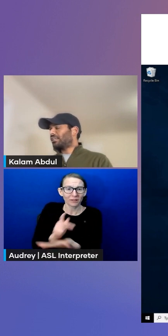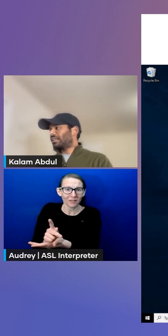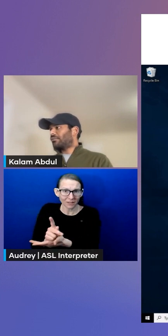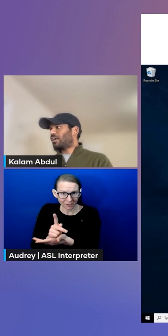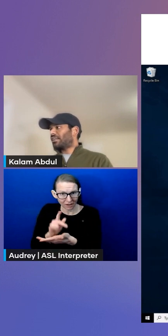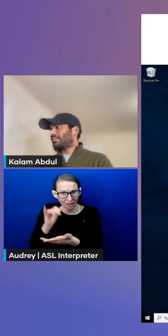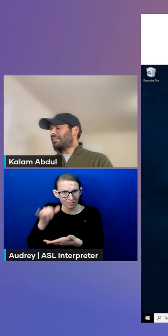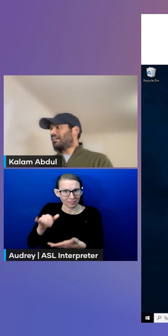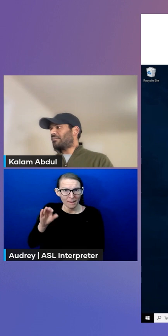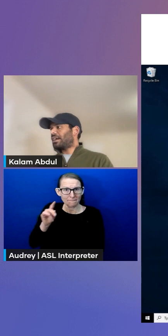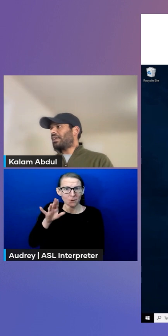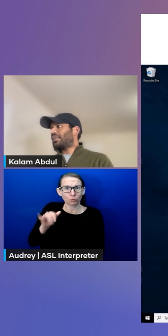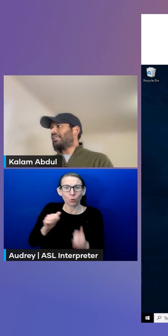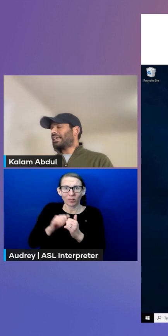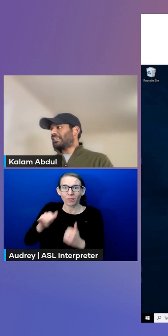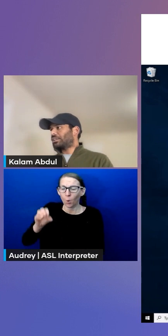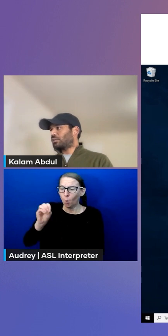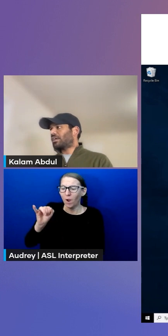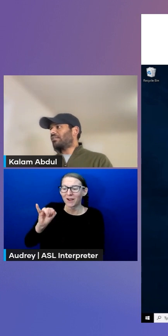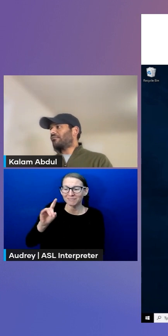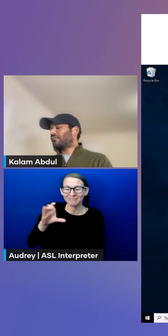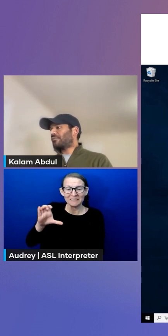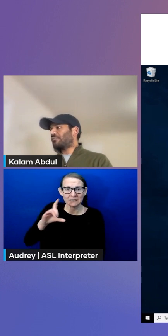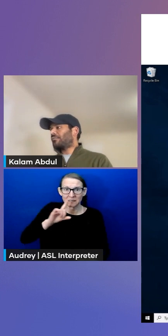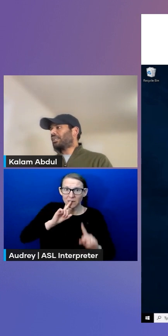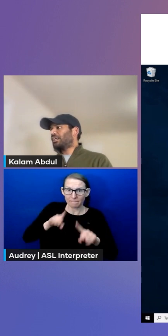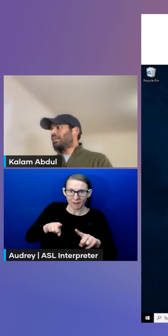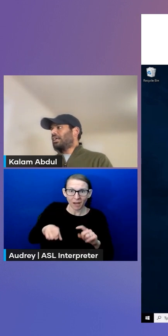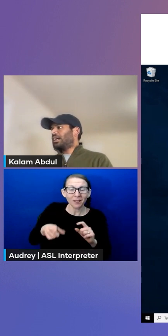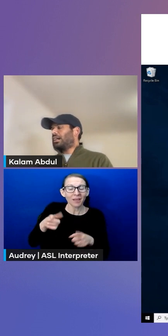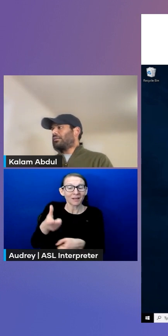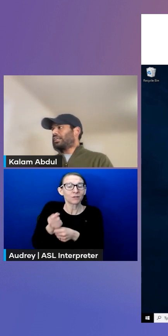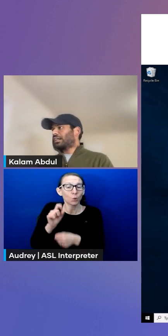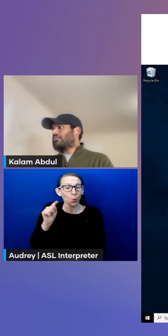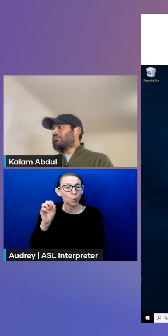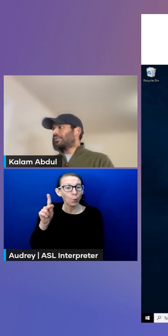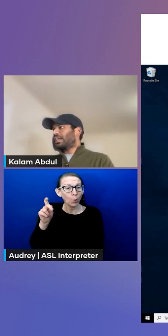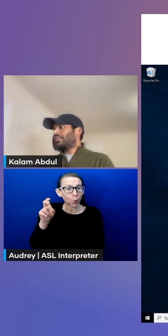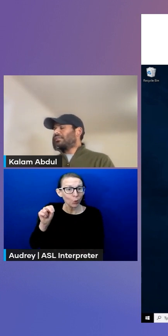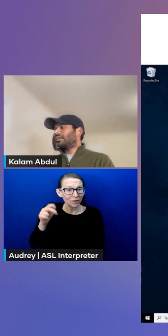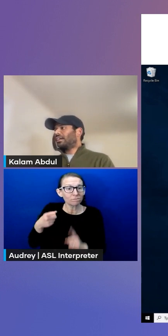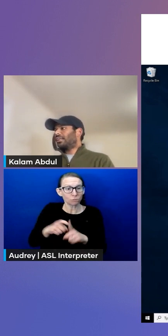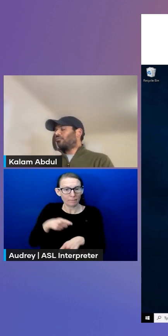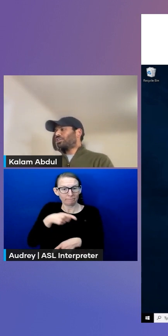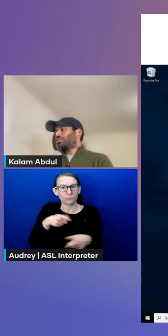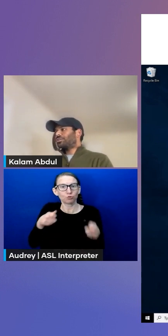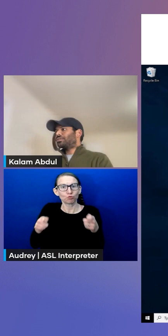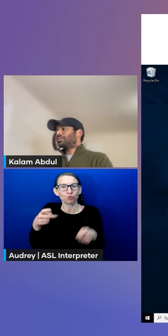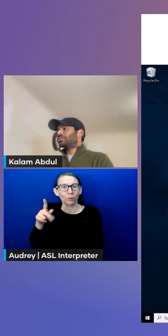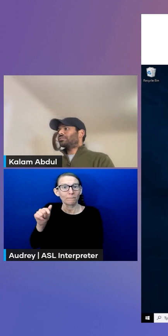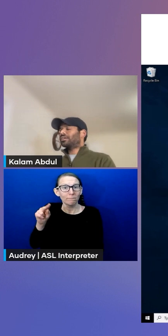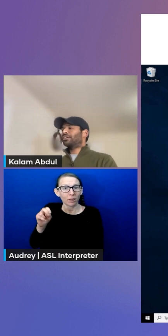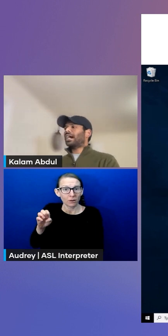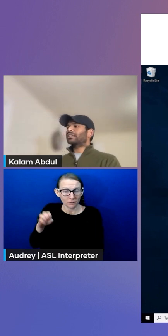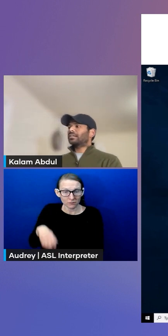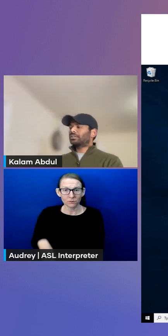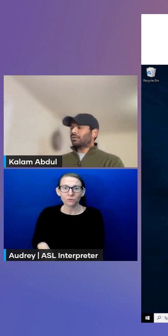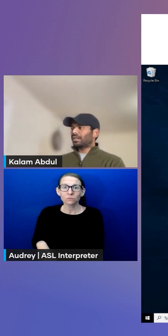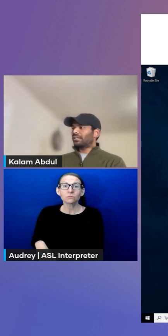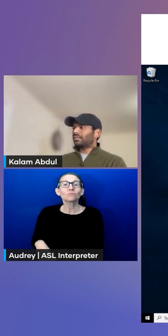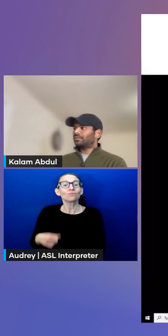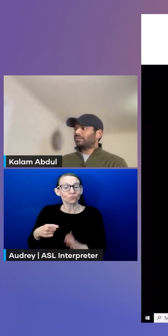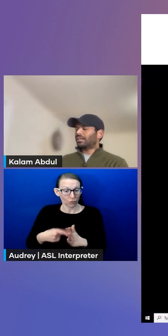boundary authenticate OIDC command, and they get the token from the control plane. And once you got